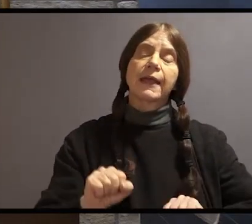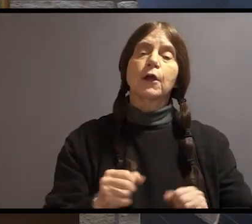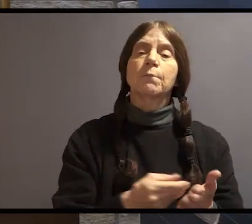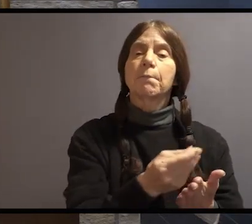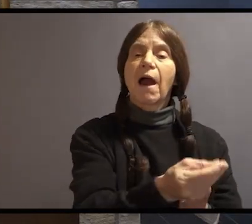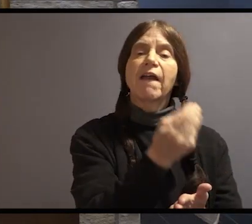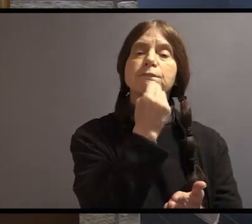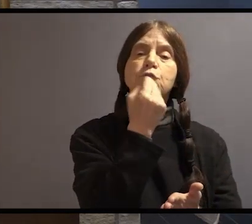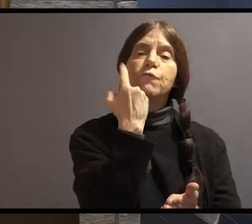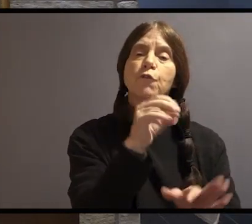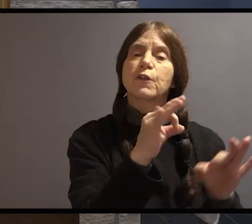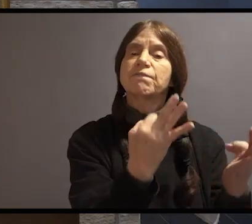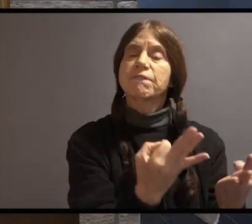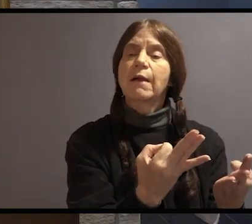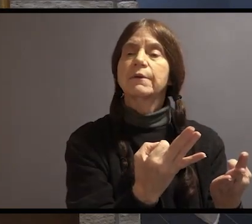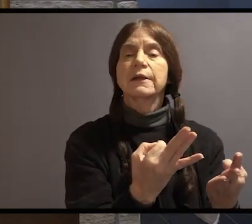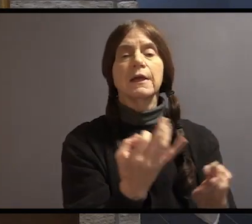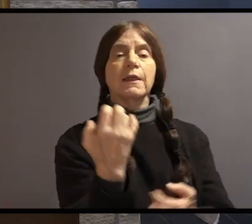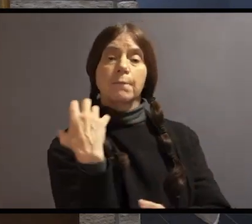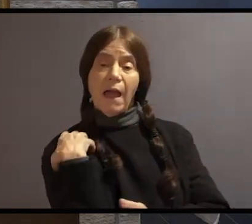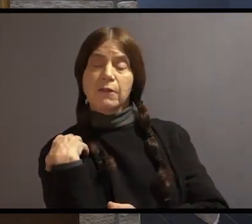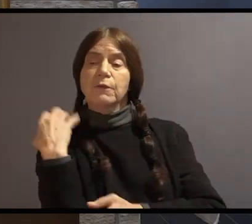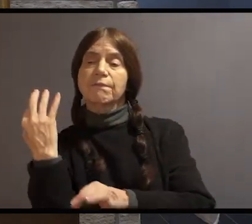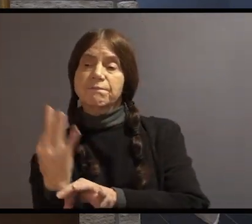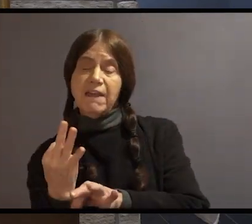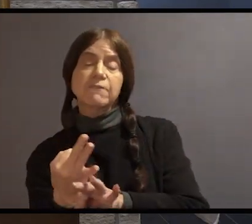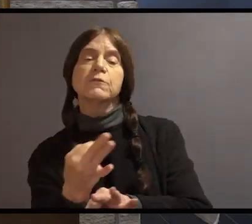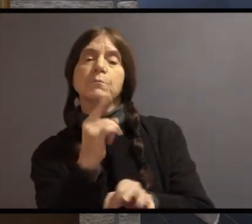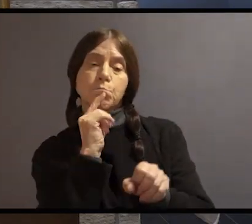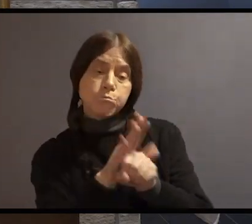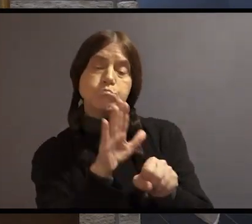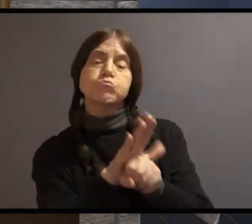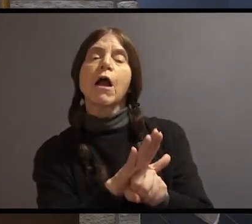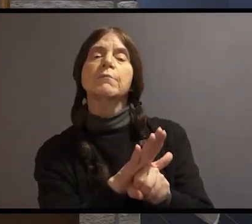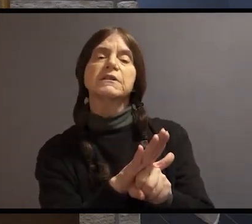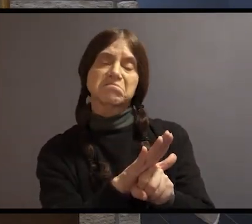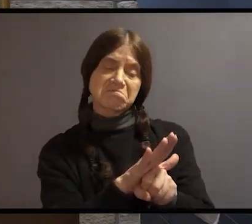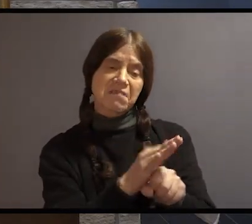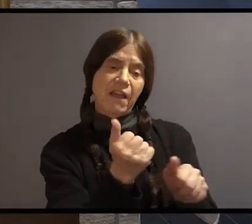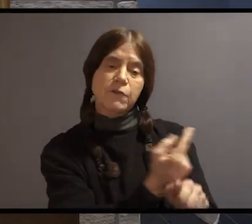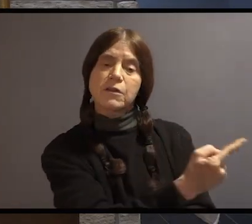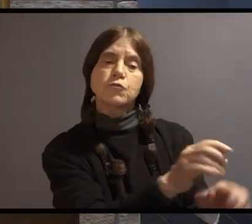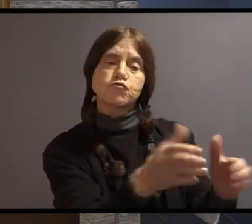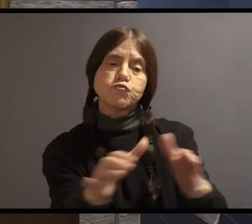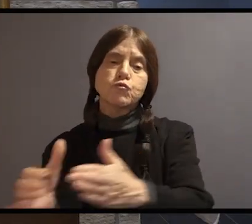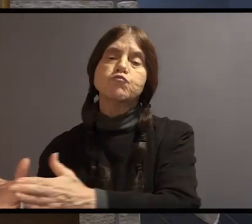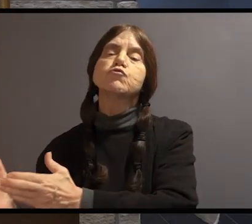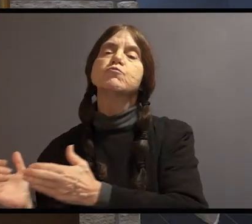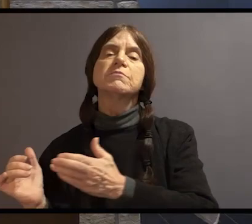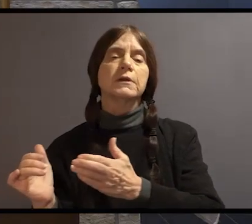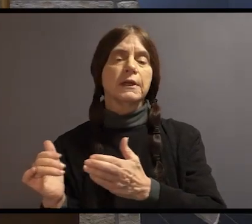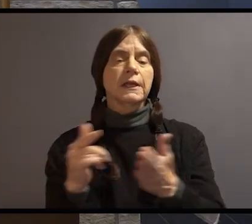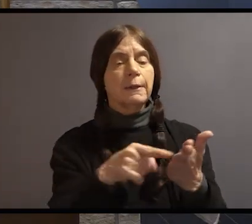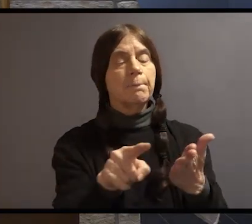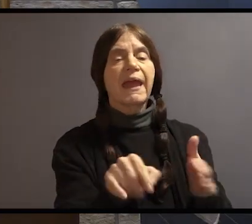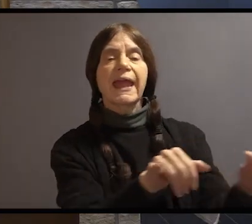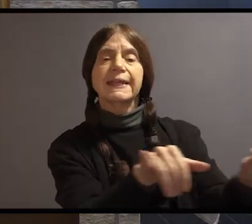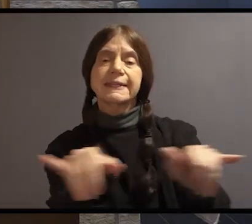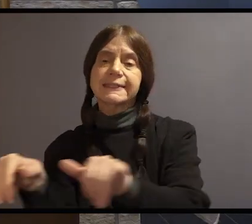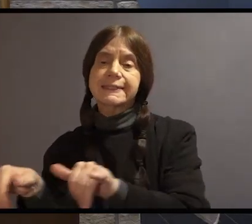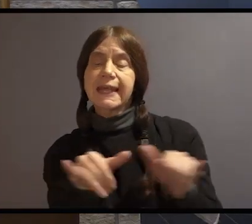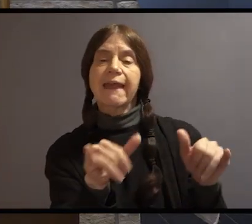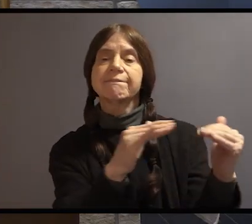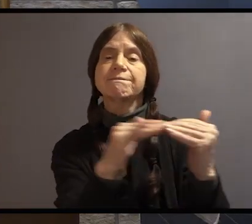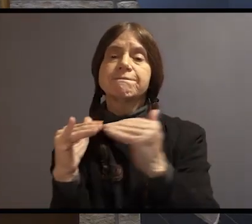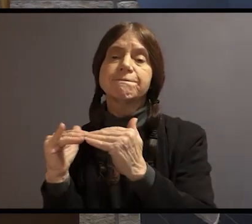table. And the master remained faithful to the promise he made to every single one of them. He paid them all